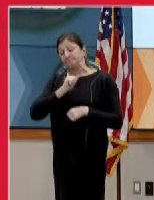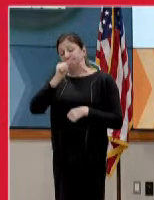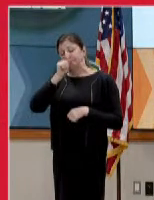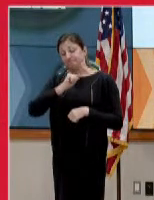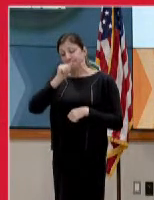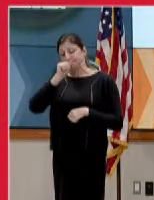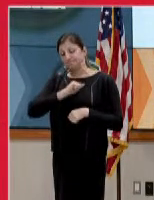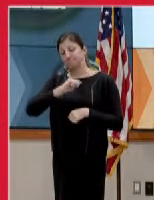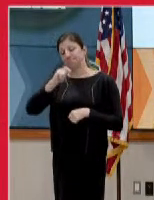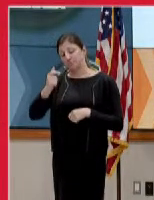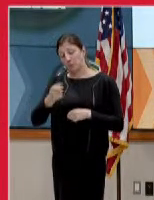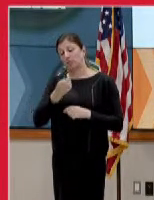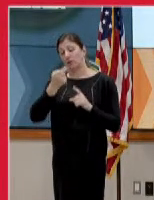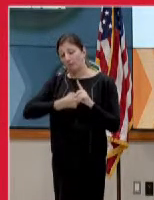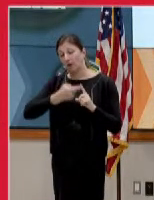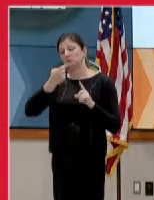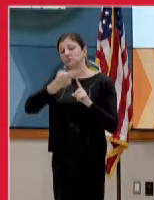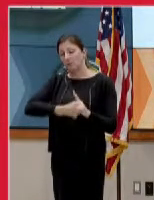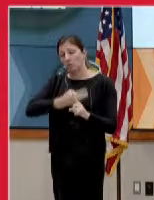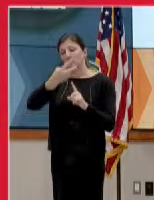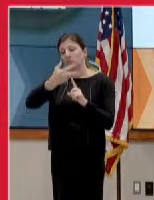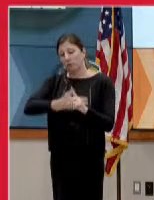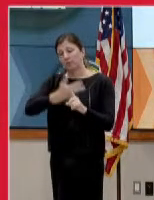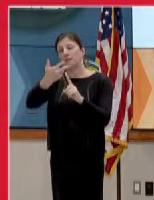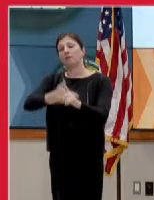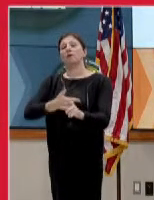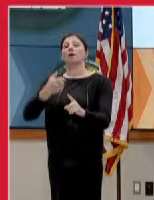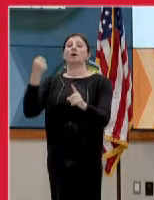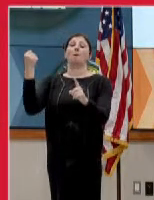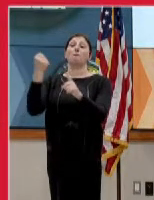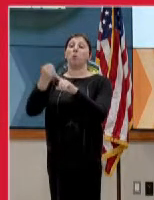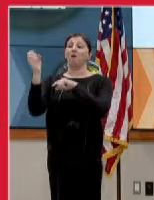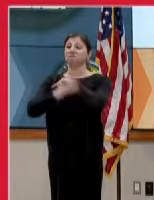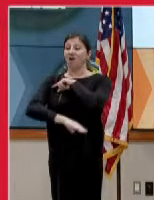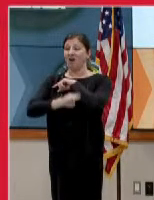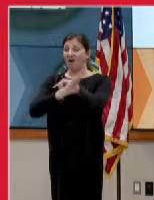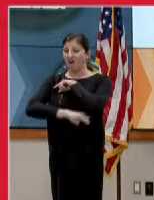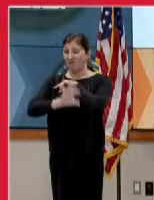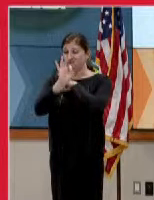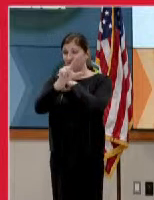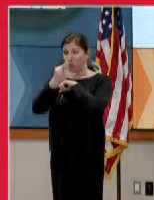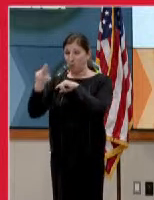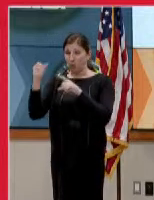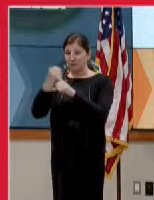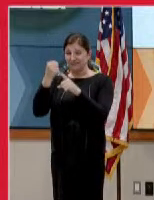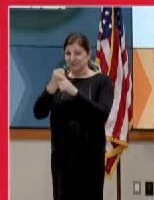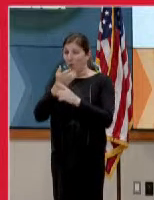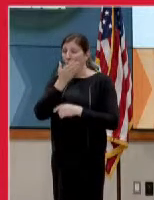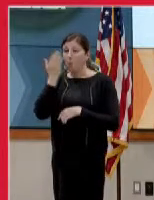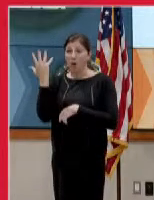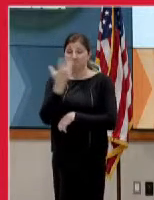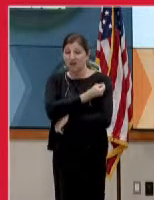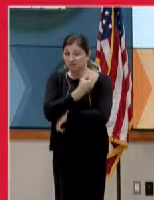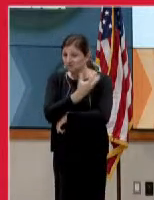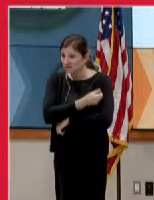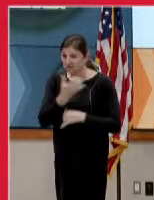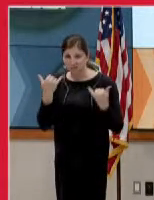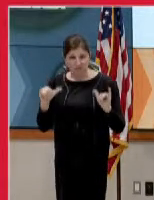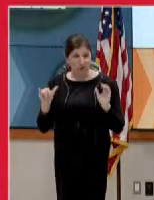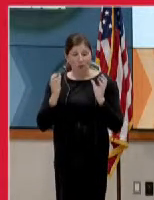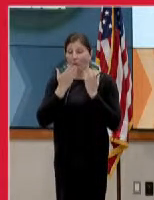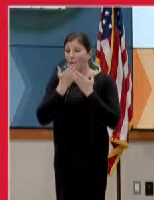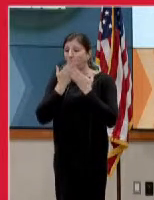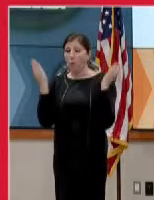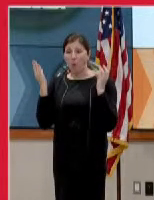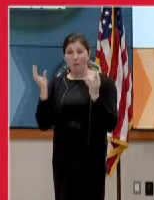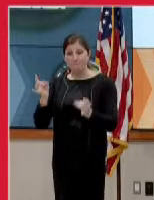few months back and forth, and then we're back into the fall with flu season, and we have no vaccine still. There is no magic